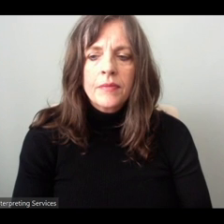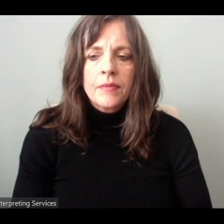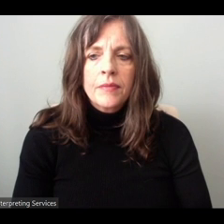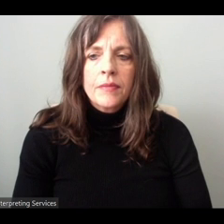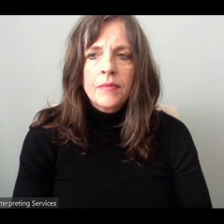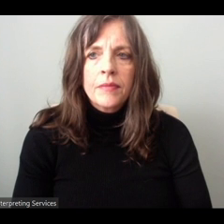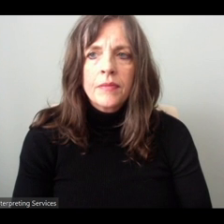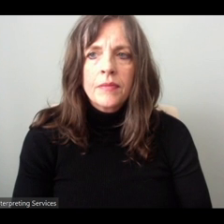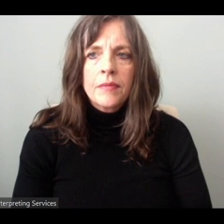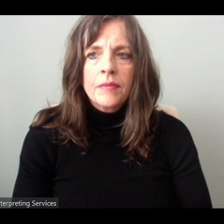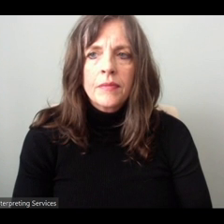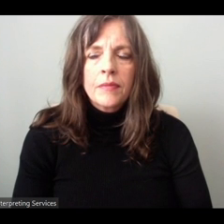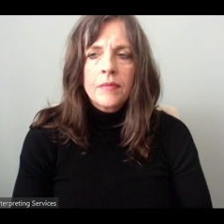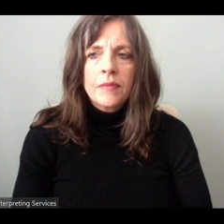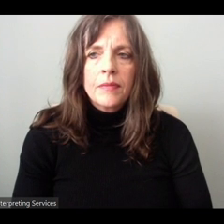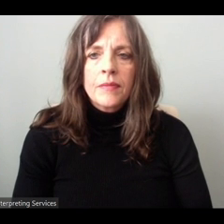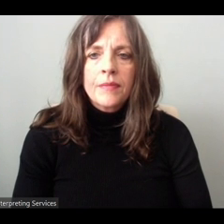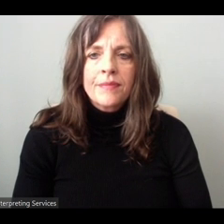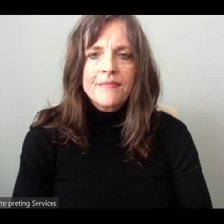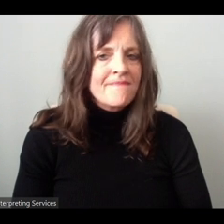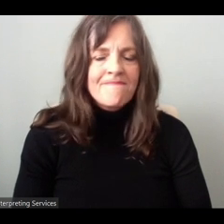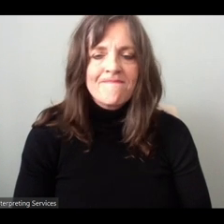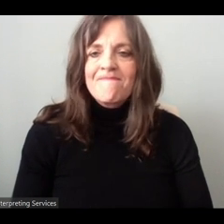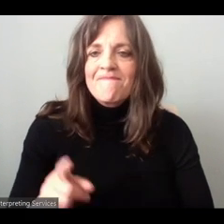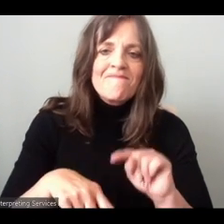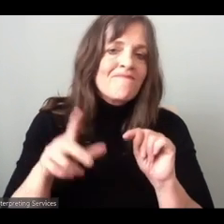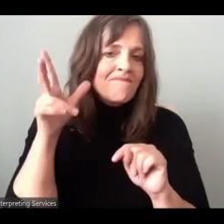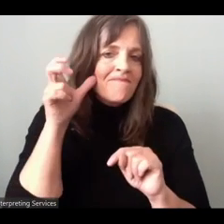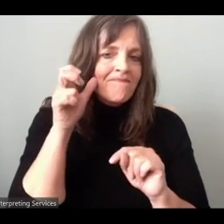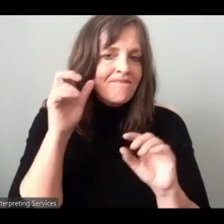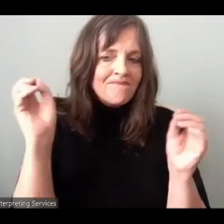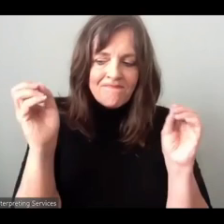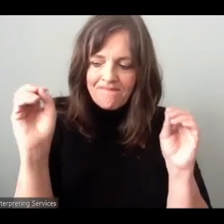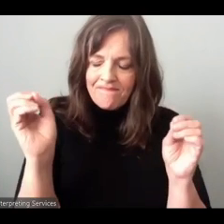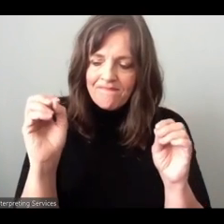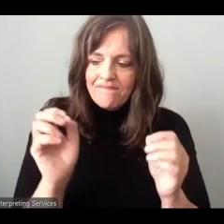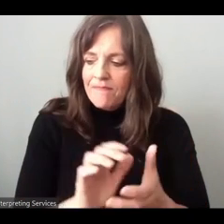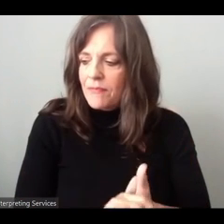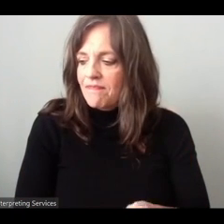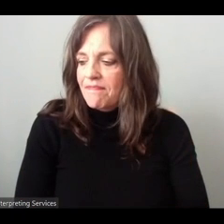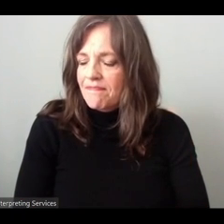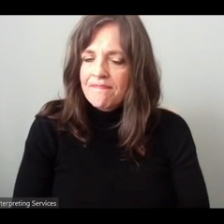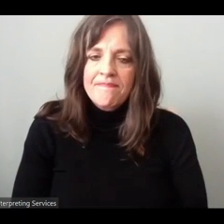Sure. Our county, I assume that's lodging tax, the TAA.